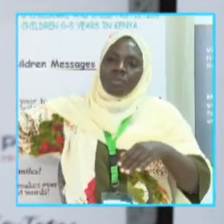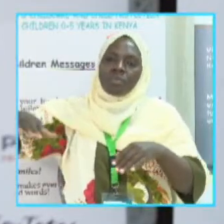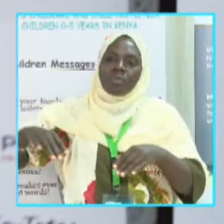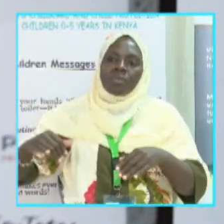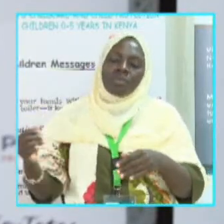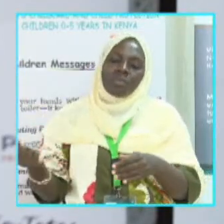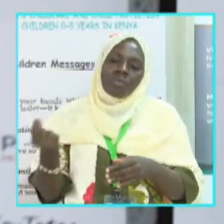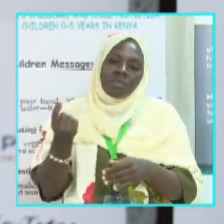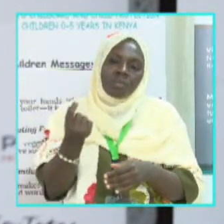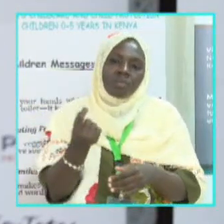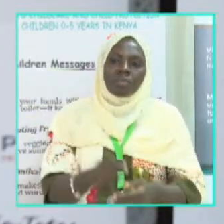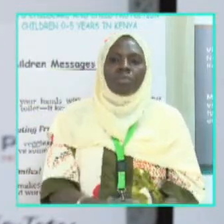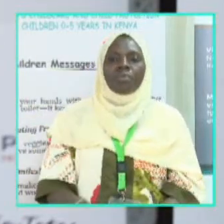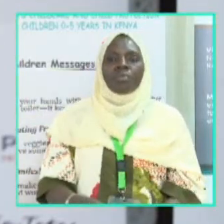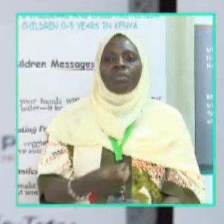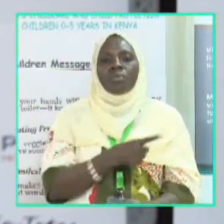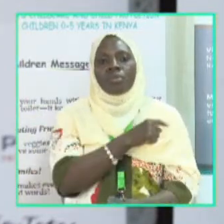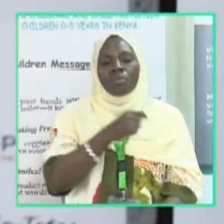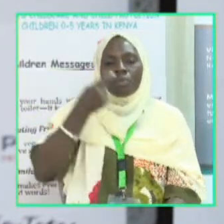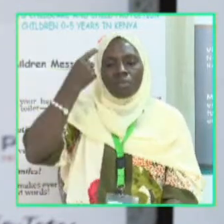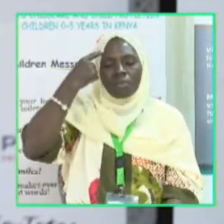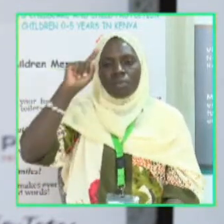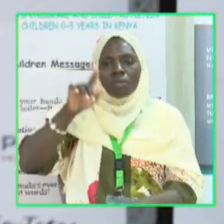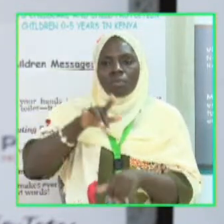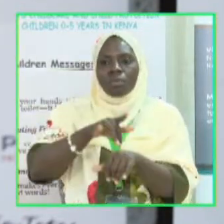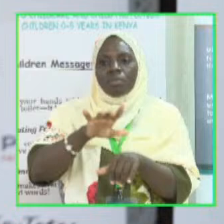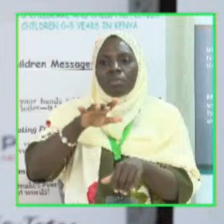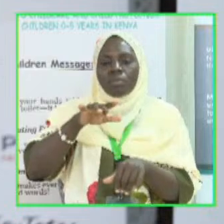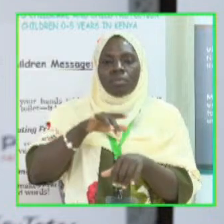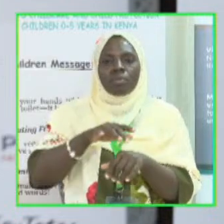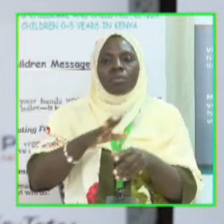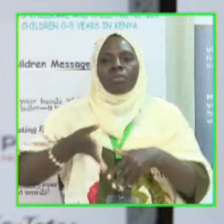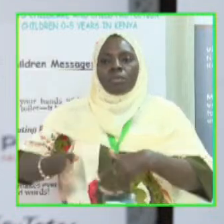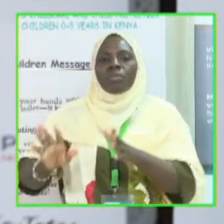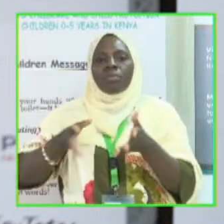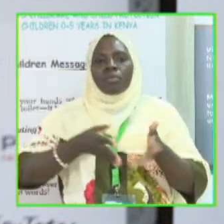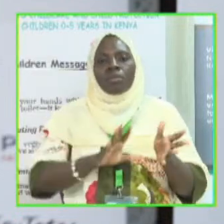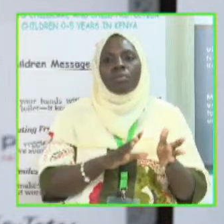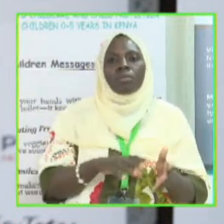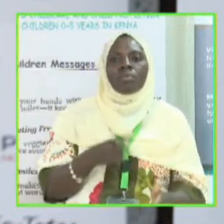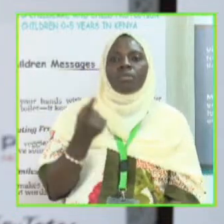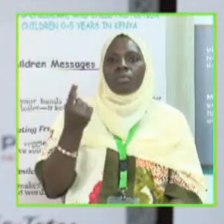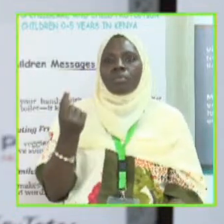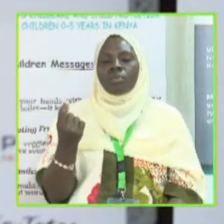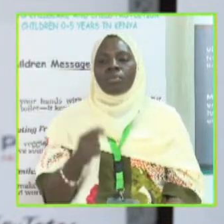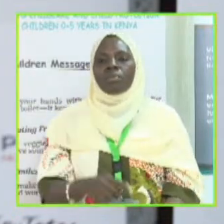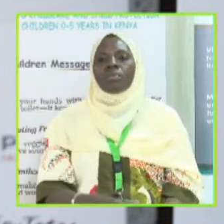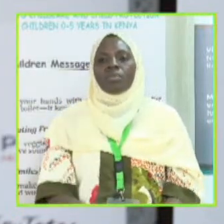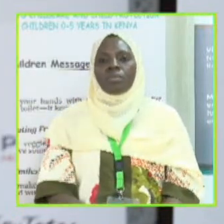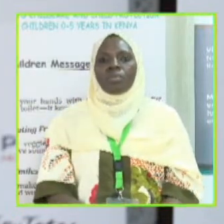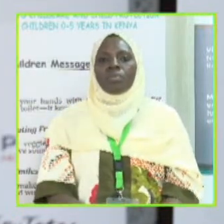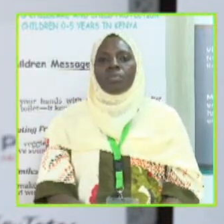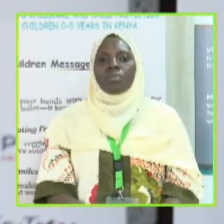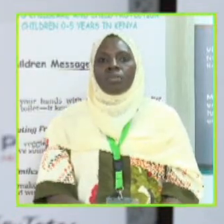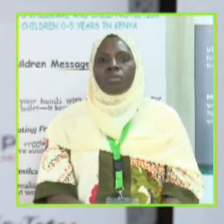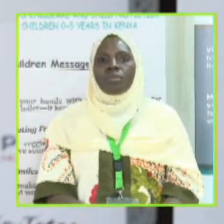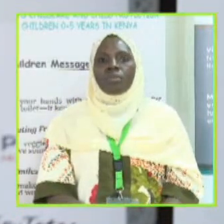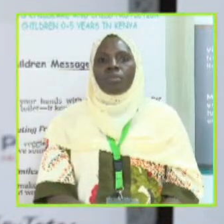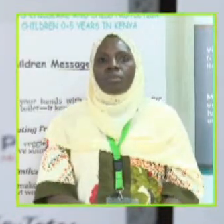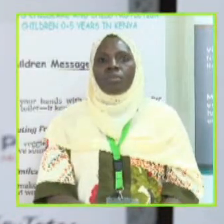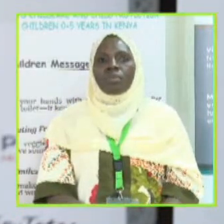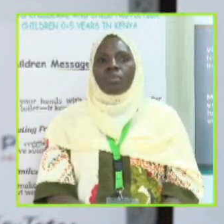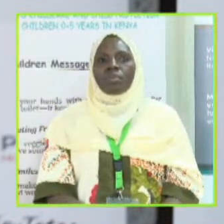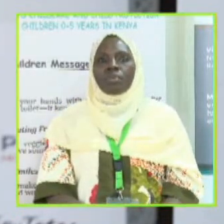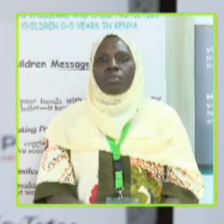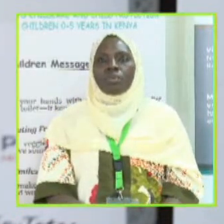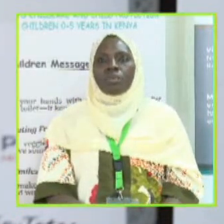for early learning opportunities, nationally, it's underrepresented in policies that are speaking to health and social